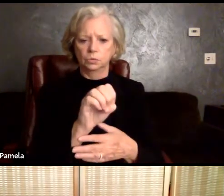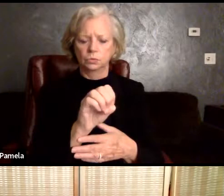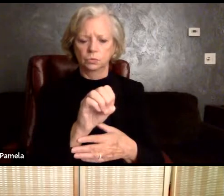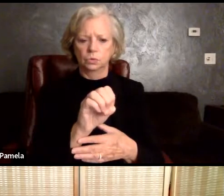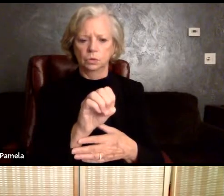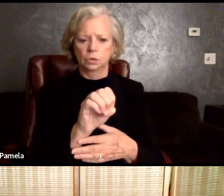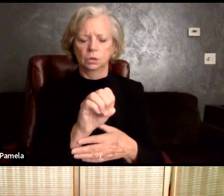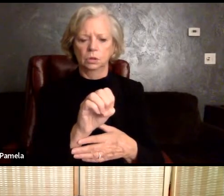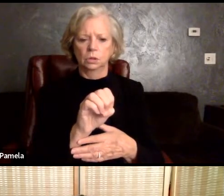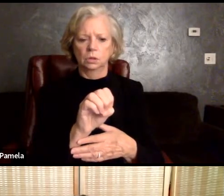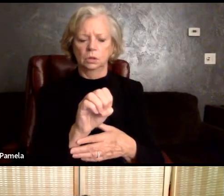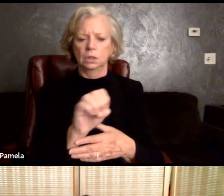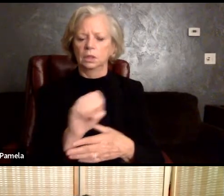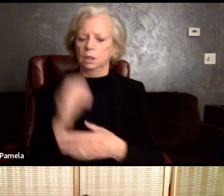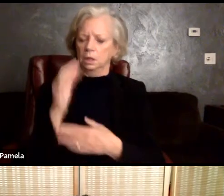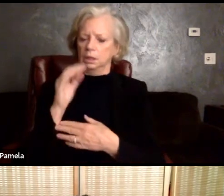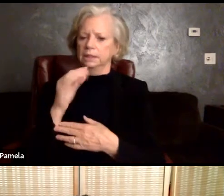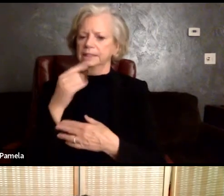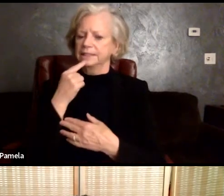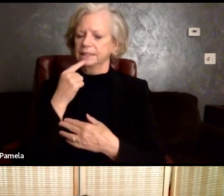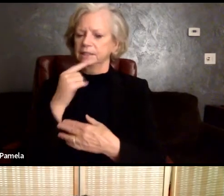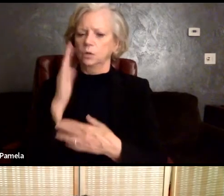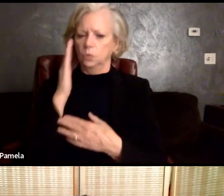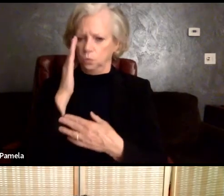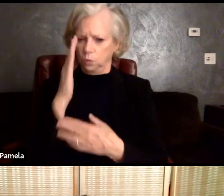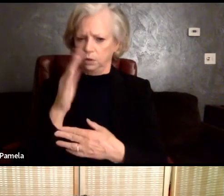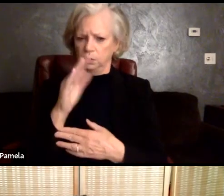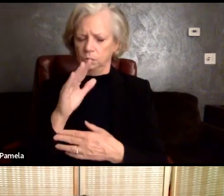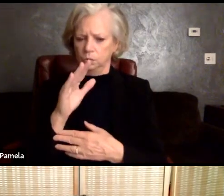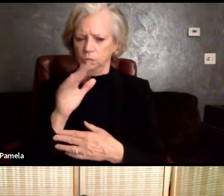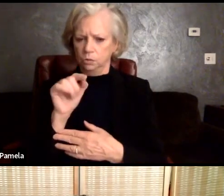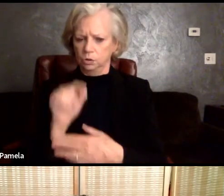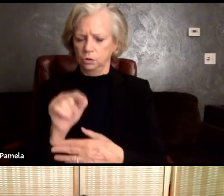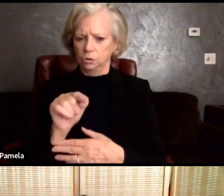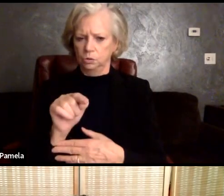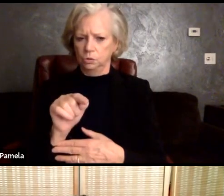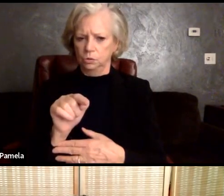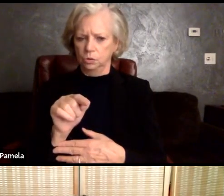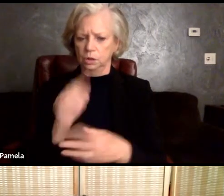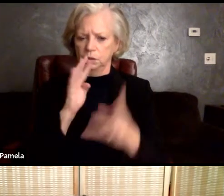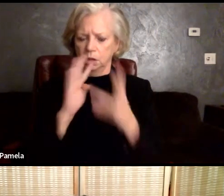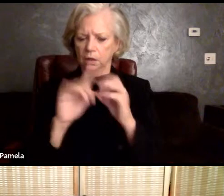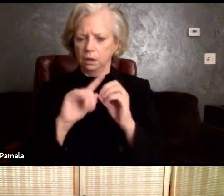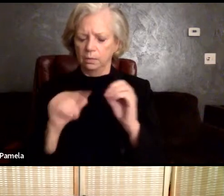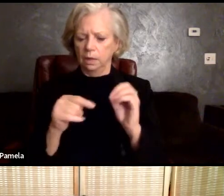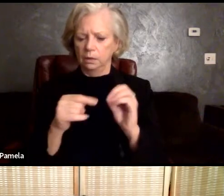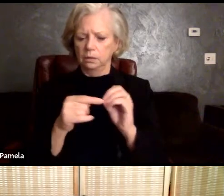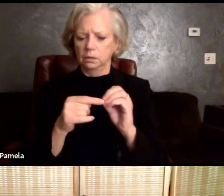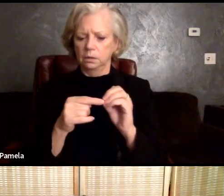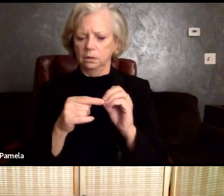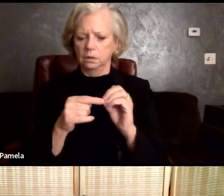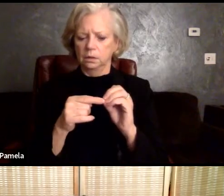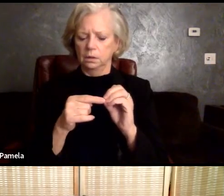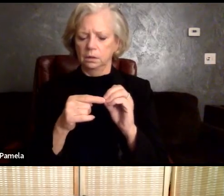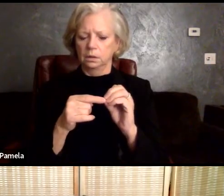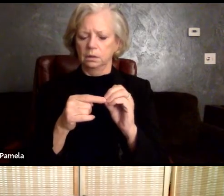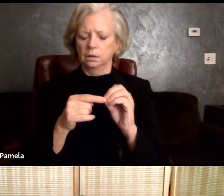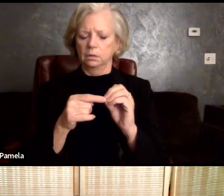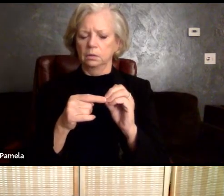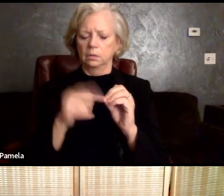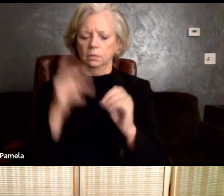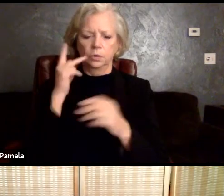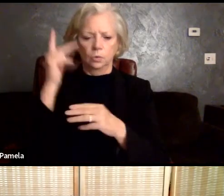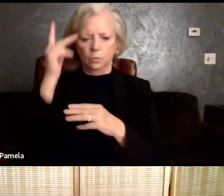he asked in the chat, will you mention parental or other presence of a caretaker when a child gets vaccinated in a school setting?